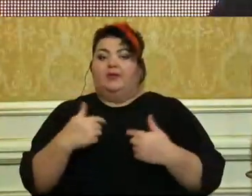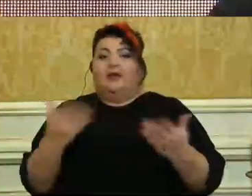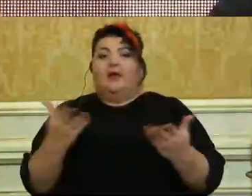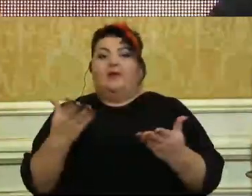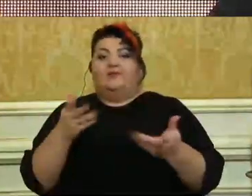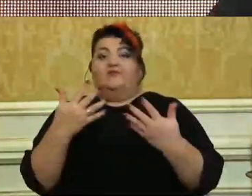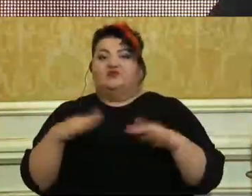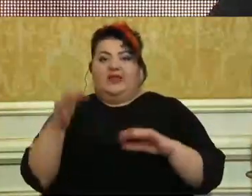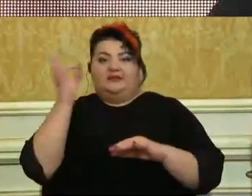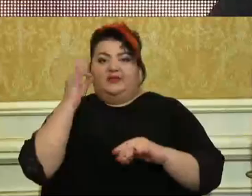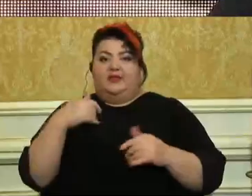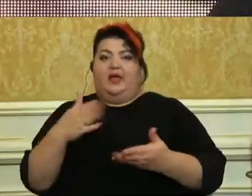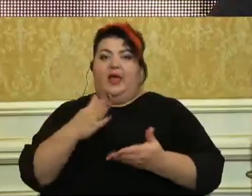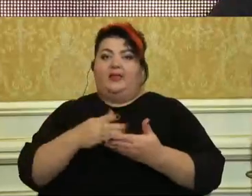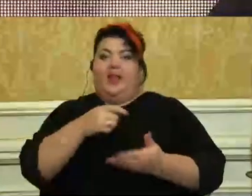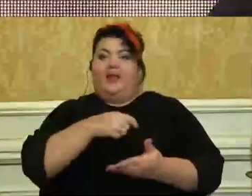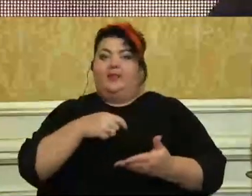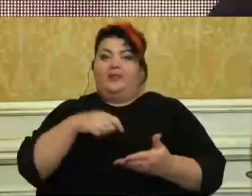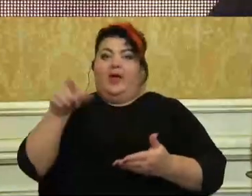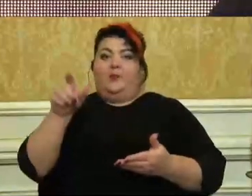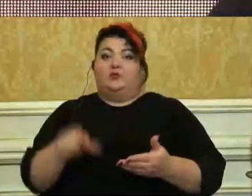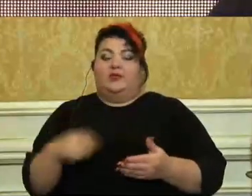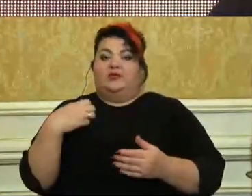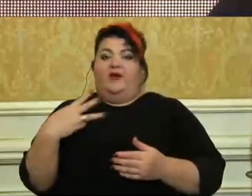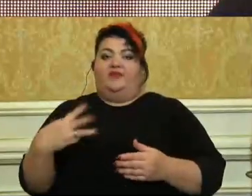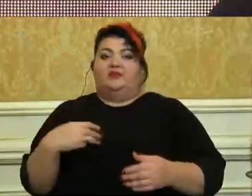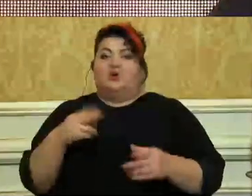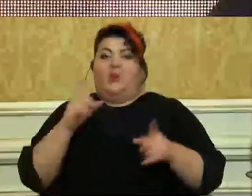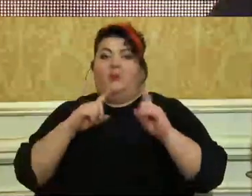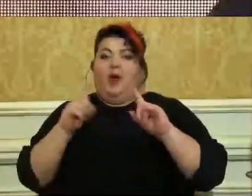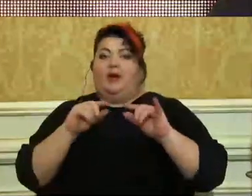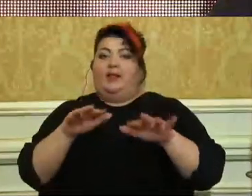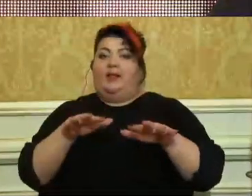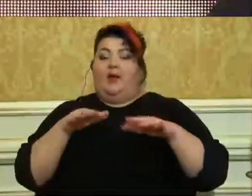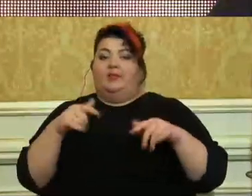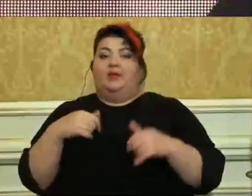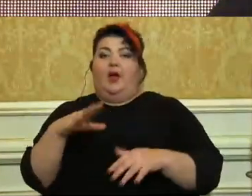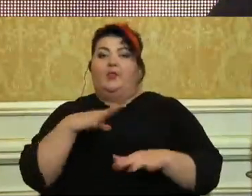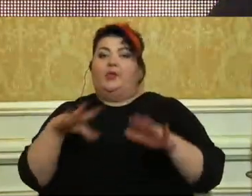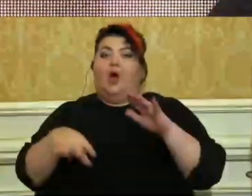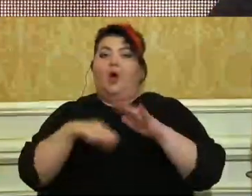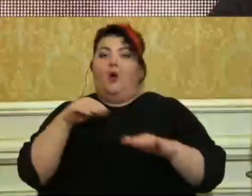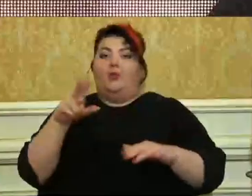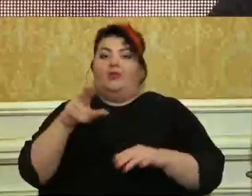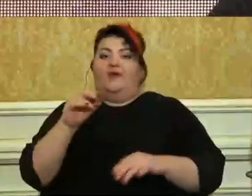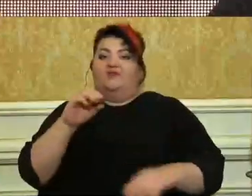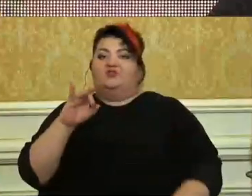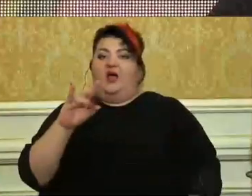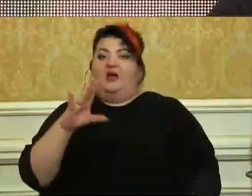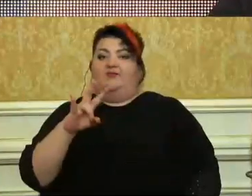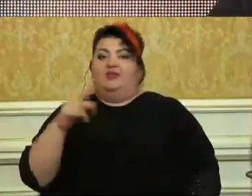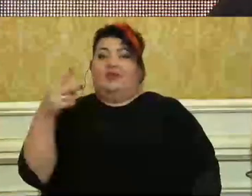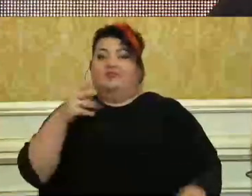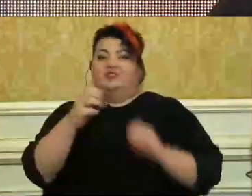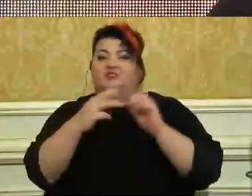Parliament. I was elected in June 2017, but I had a former life. I was not always